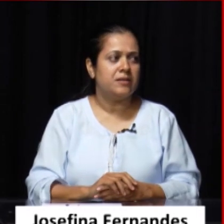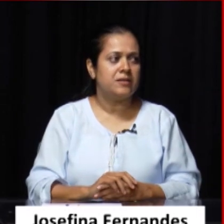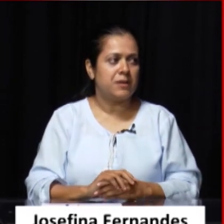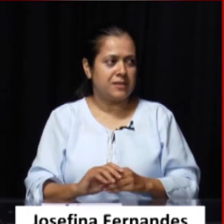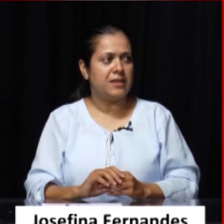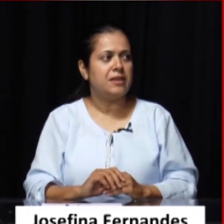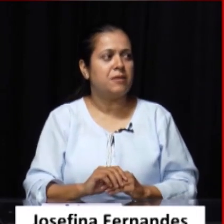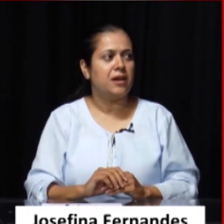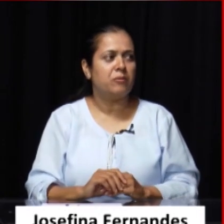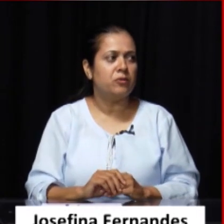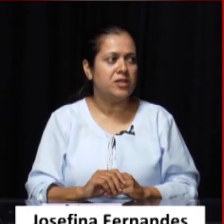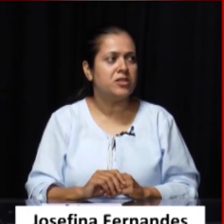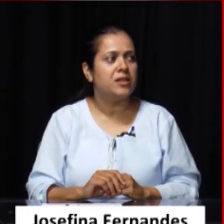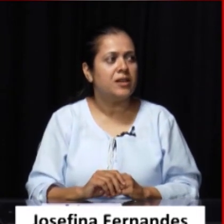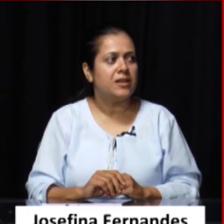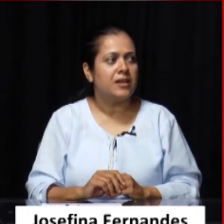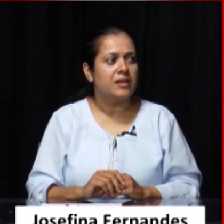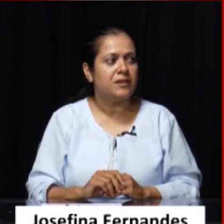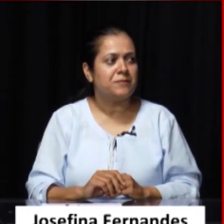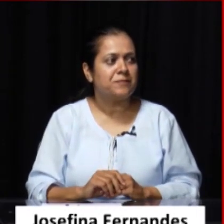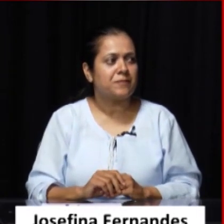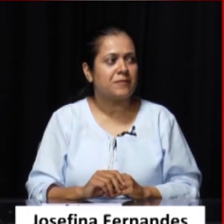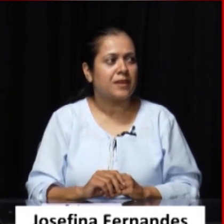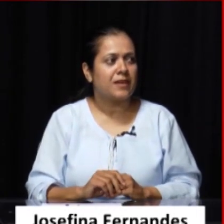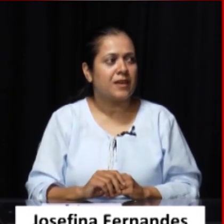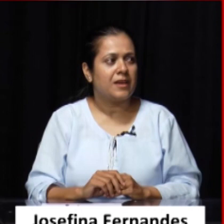Okay, this is my sign name. I am Gaurish.